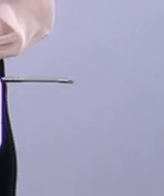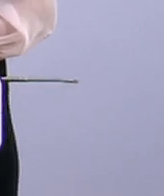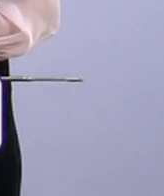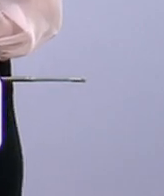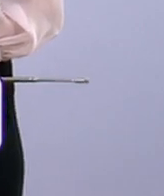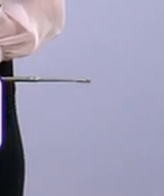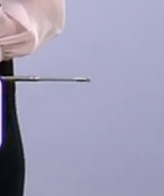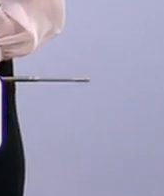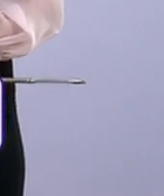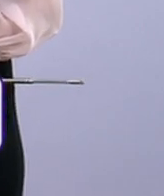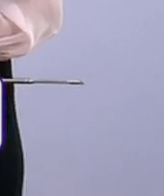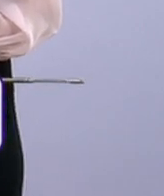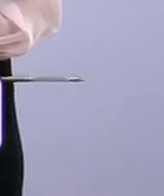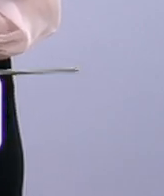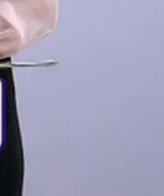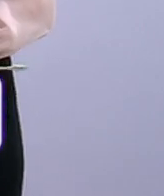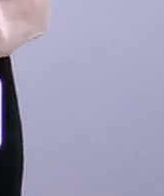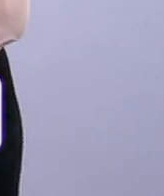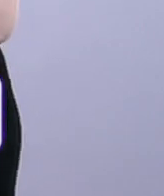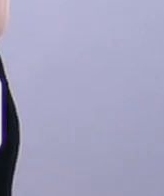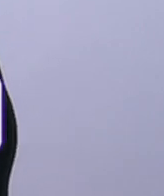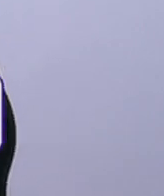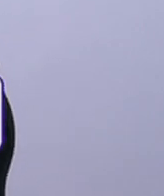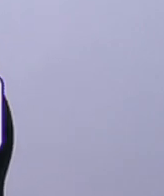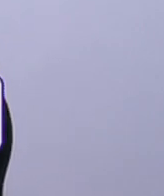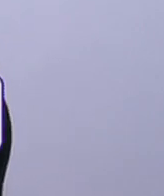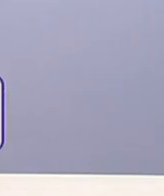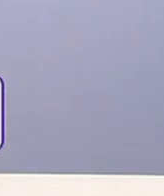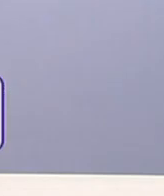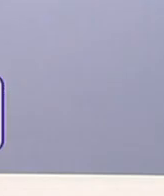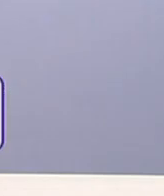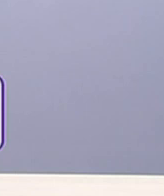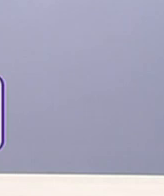She likes learning English.